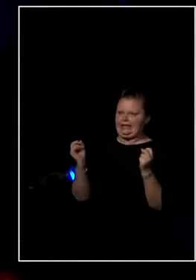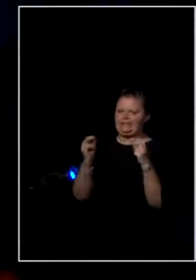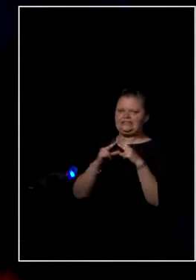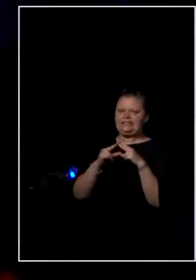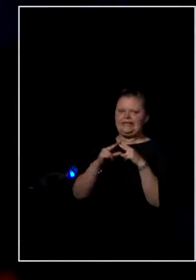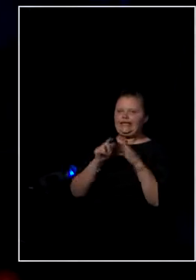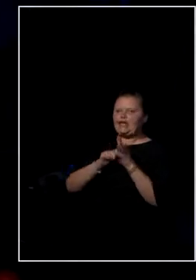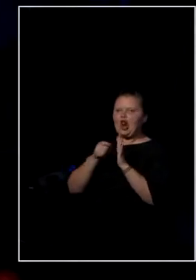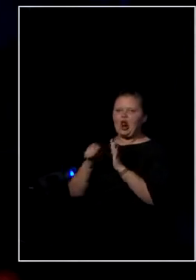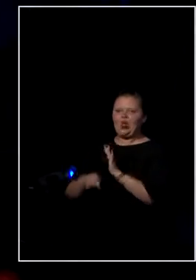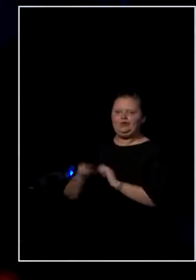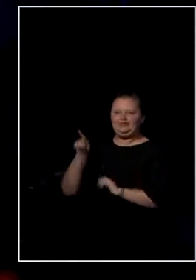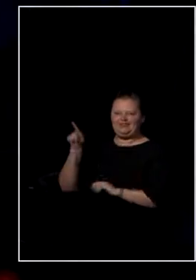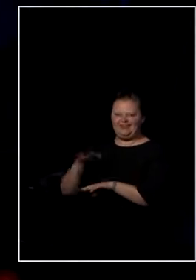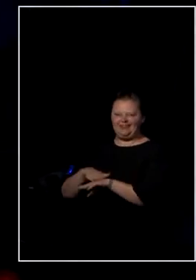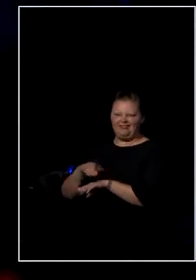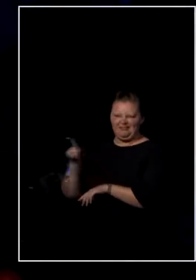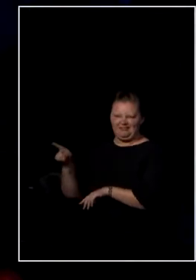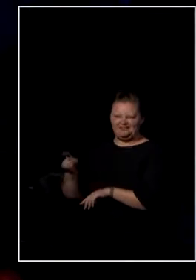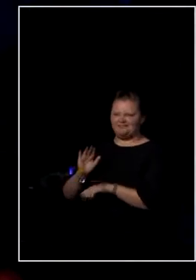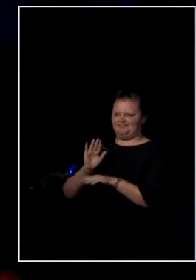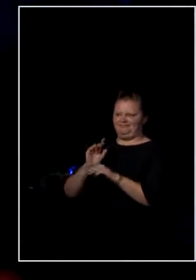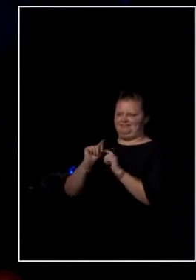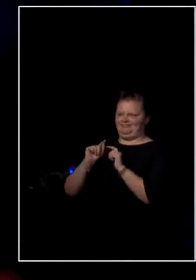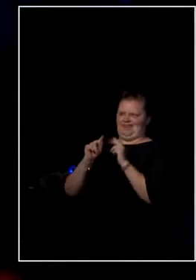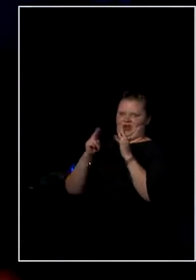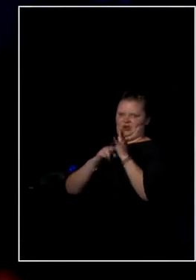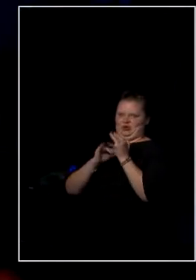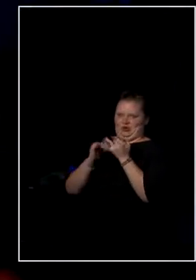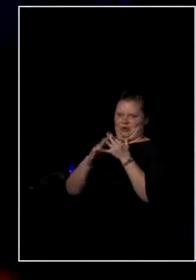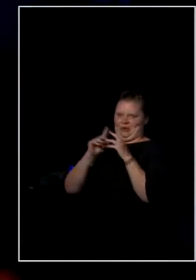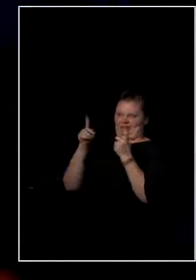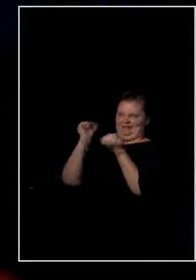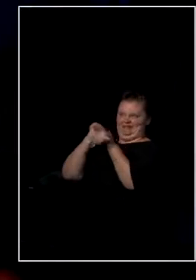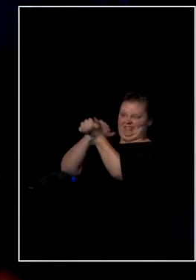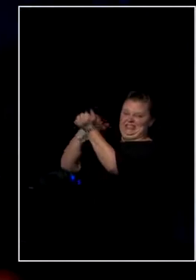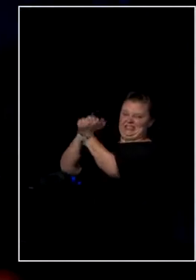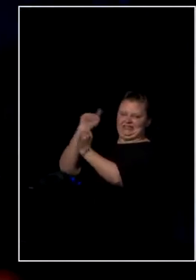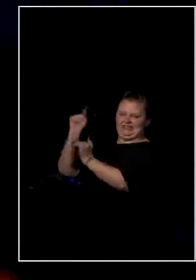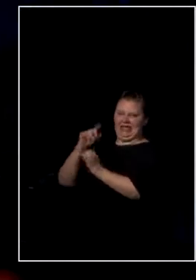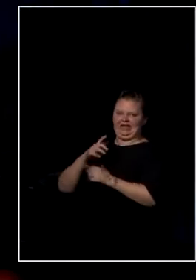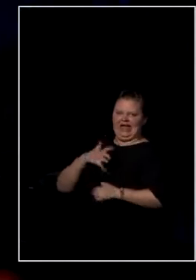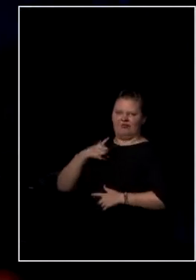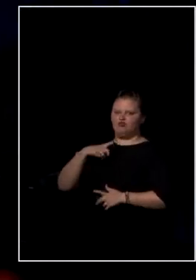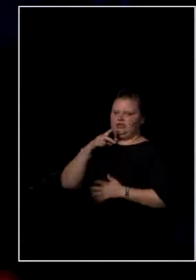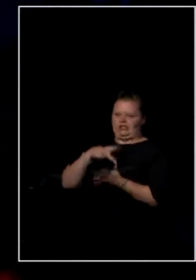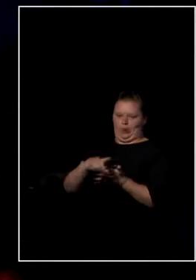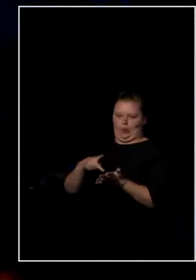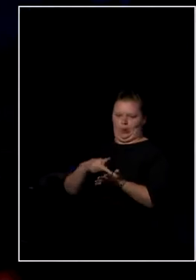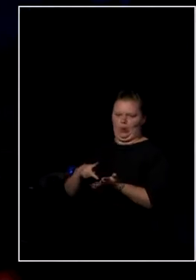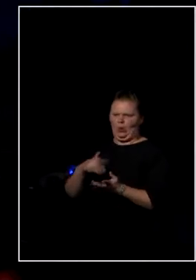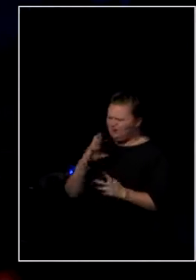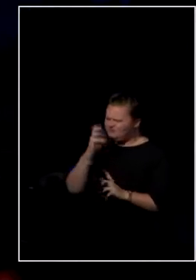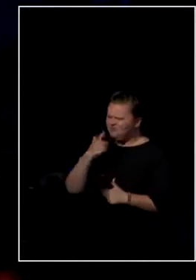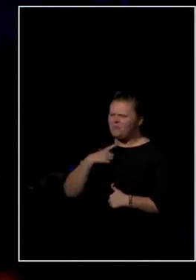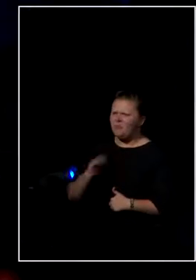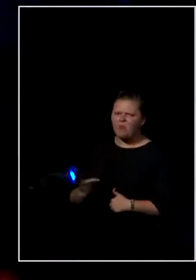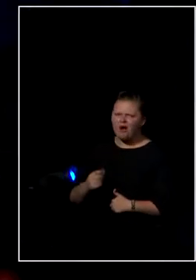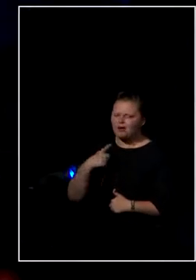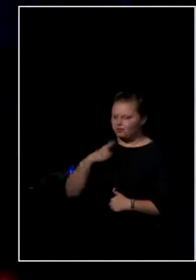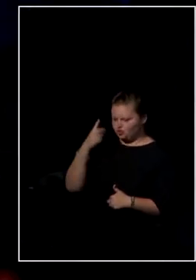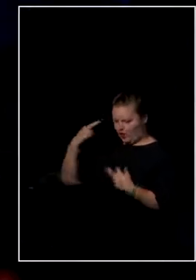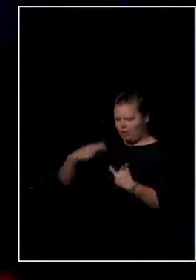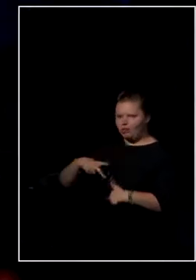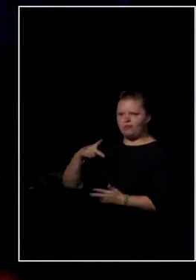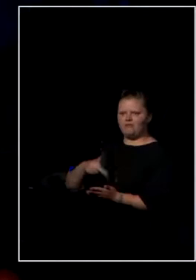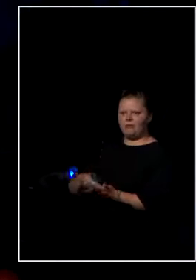lockdown with my parents over the border. But he got angry at me because I couldn't go for a walk with him, because I look like I can go for a walk. But